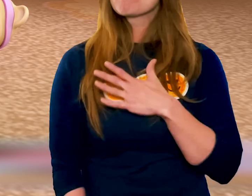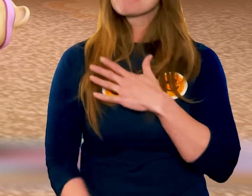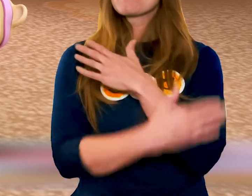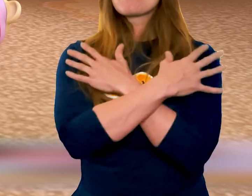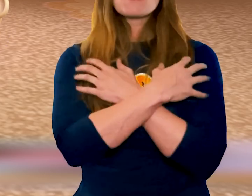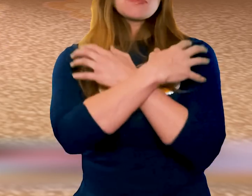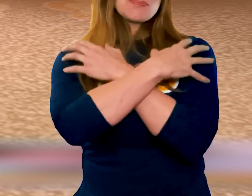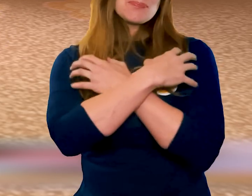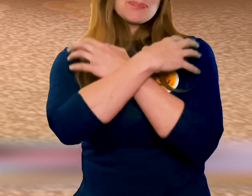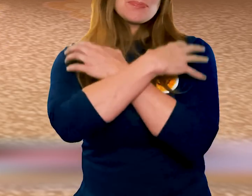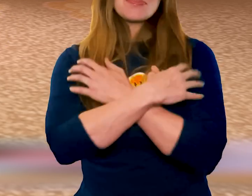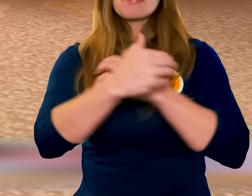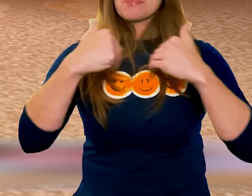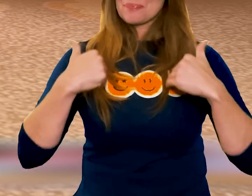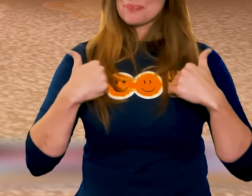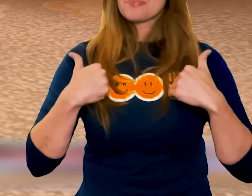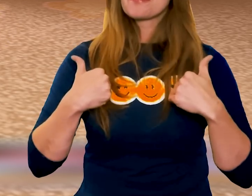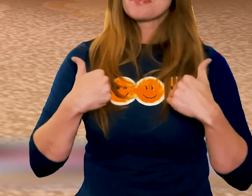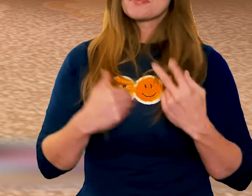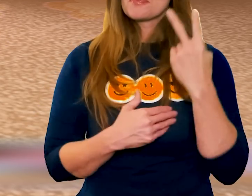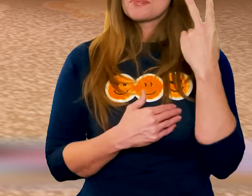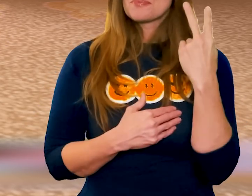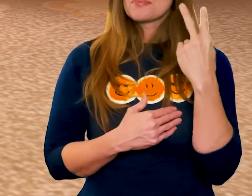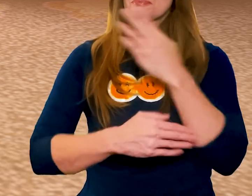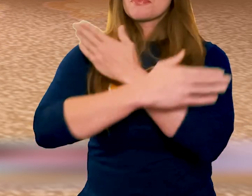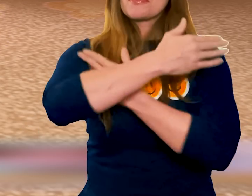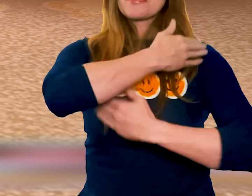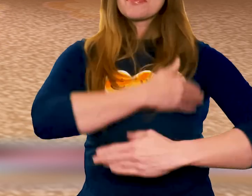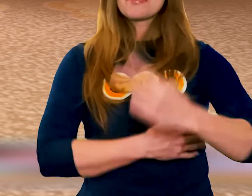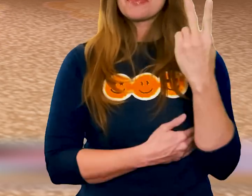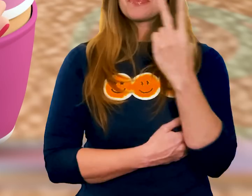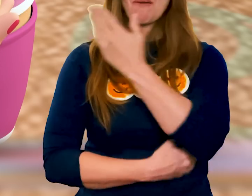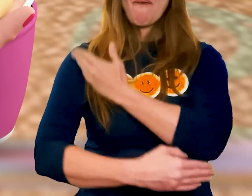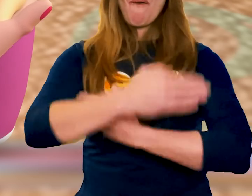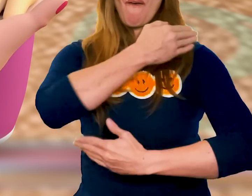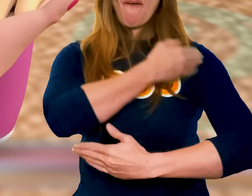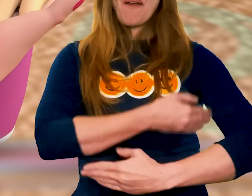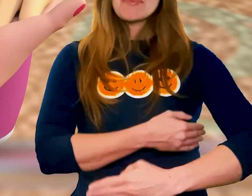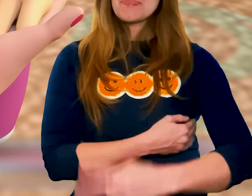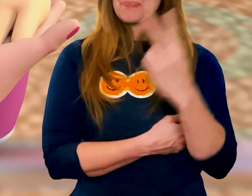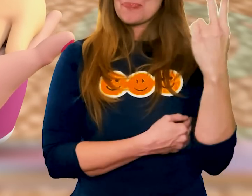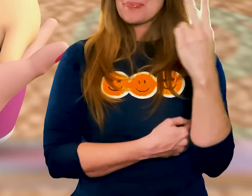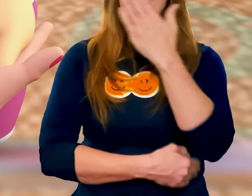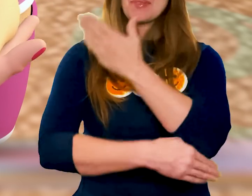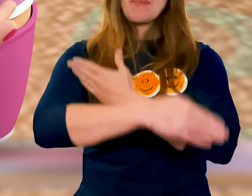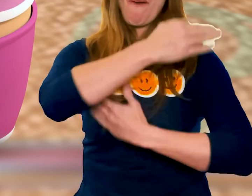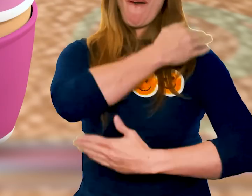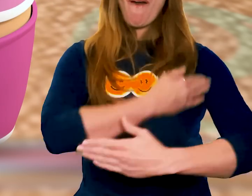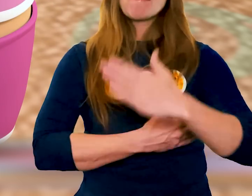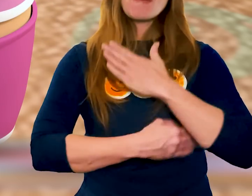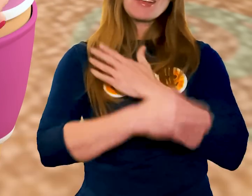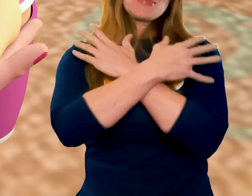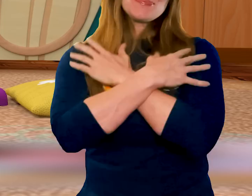bear my teddy bear has two arms two arms